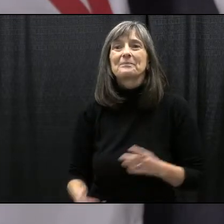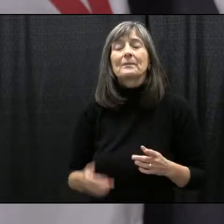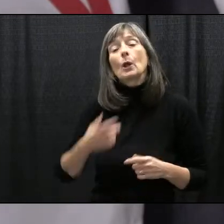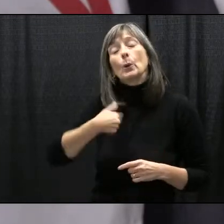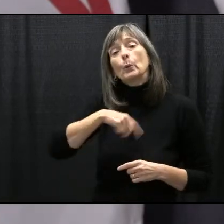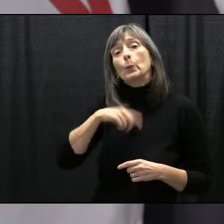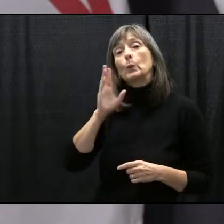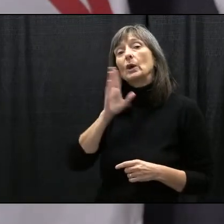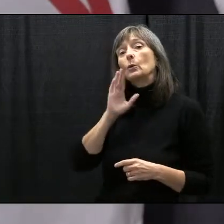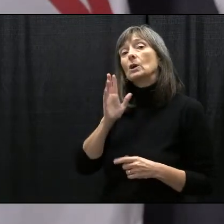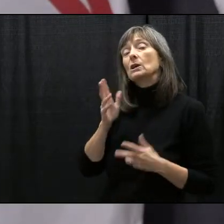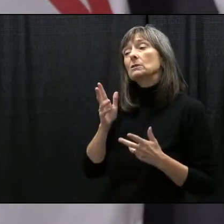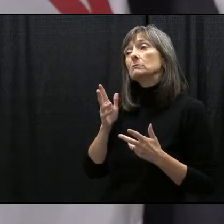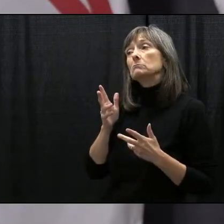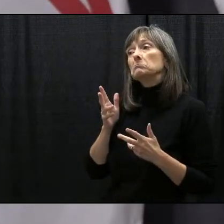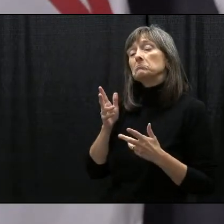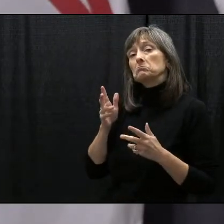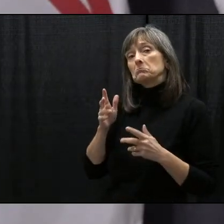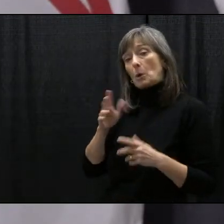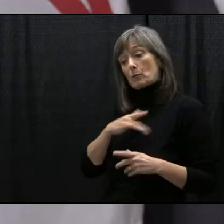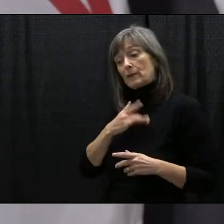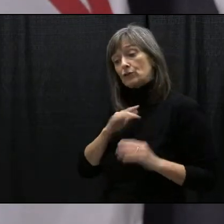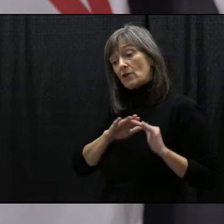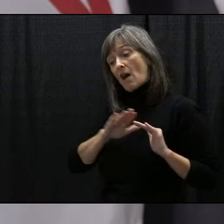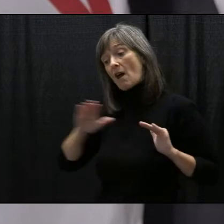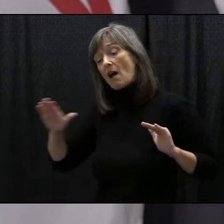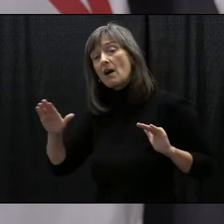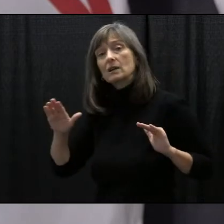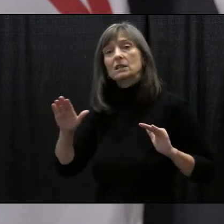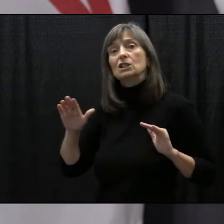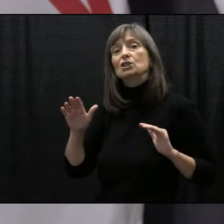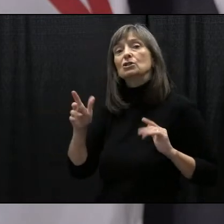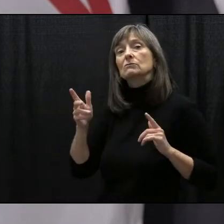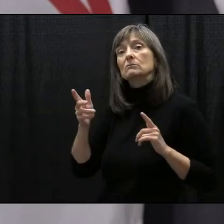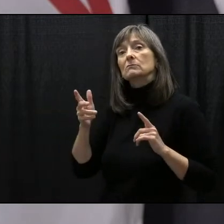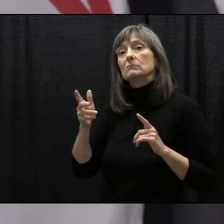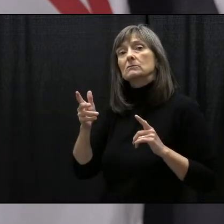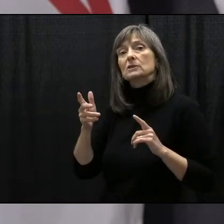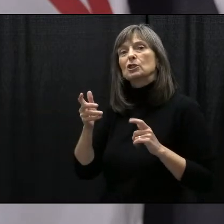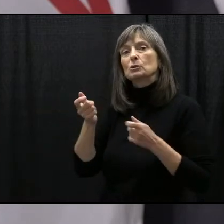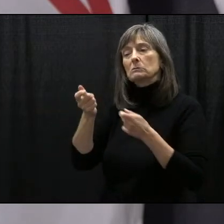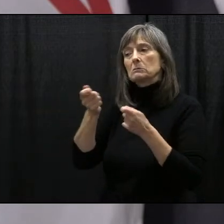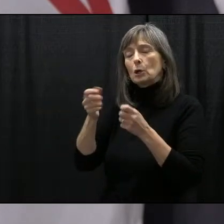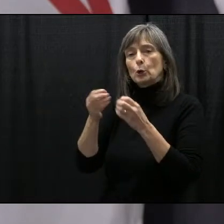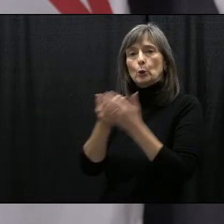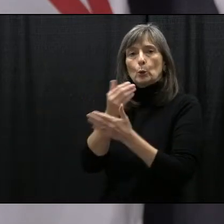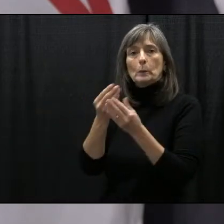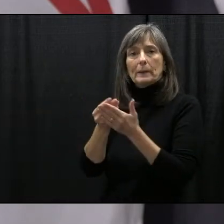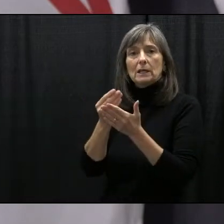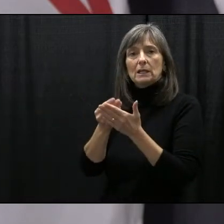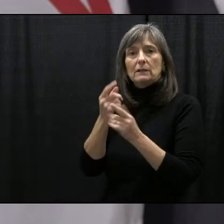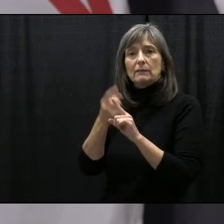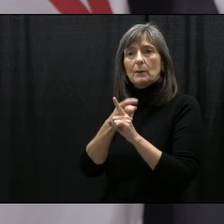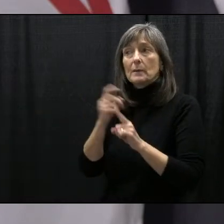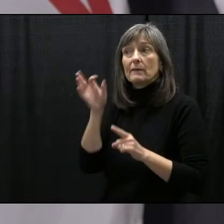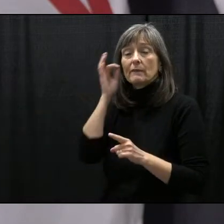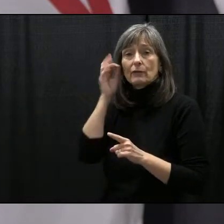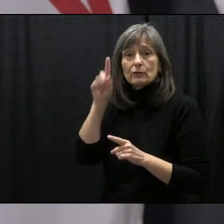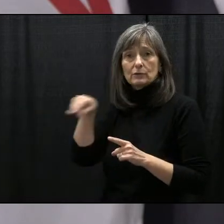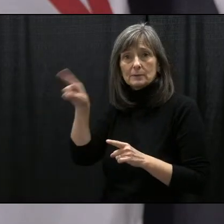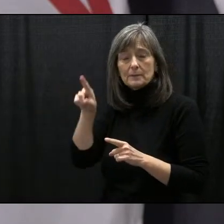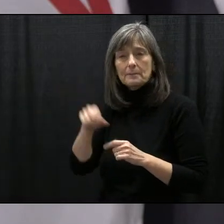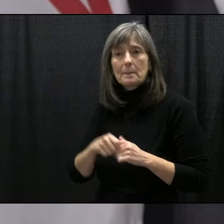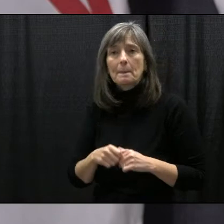to leverage monies onto their new programs. This will increase